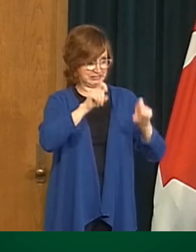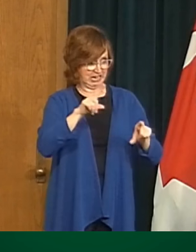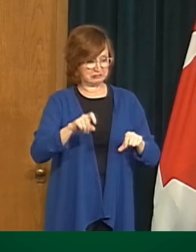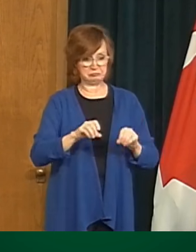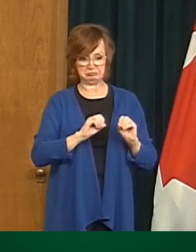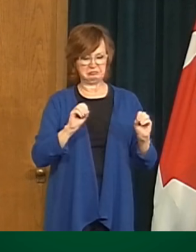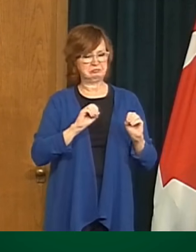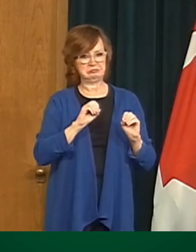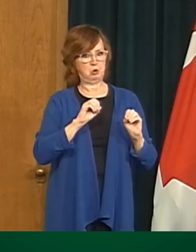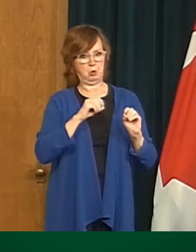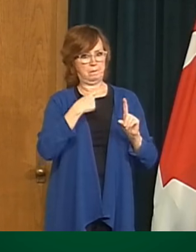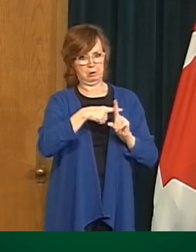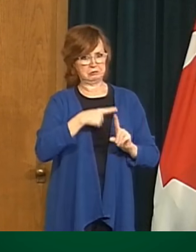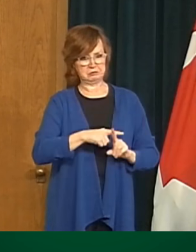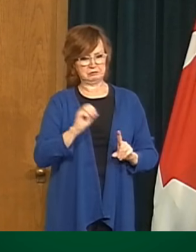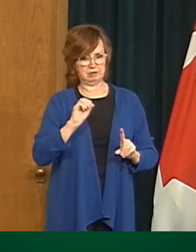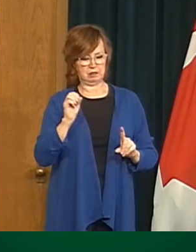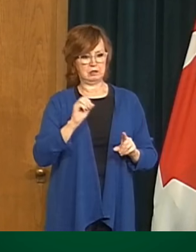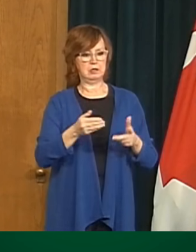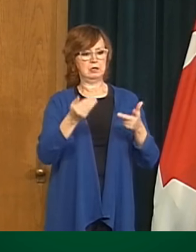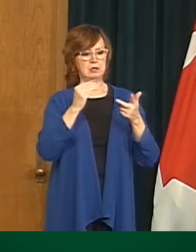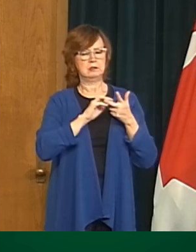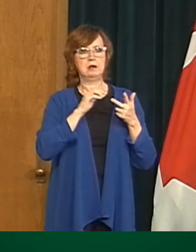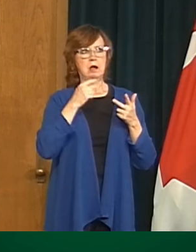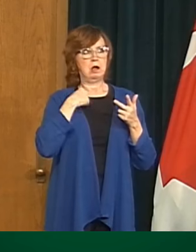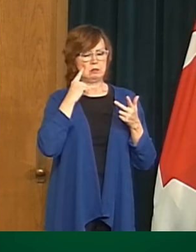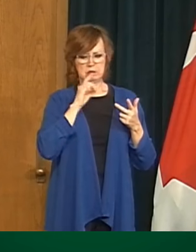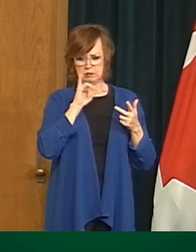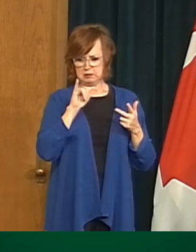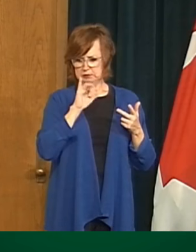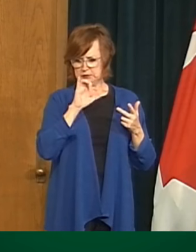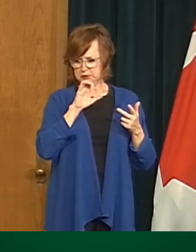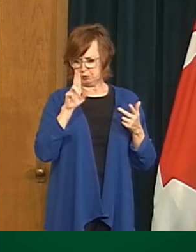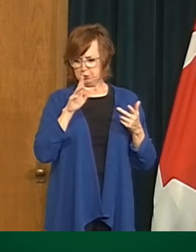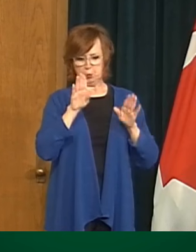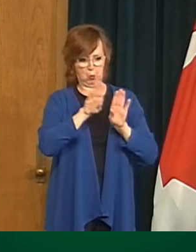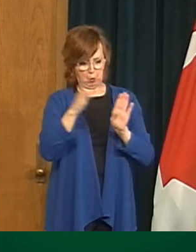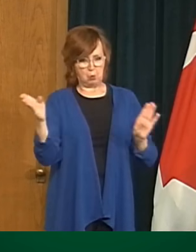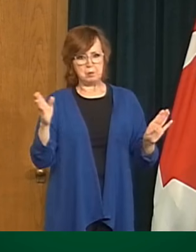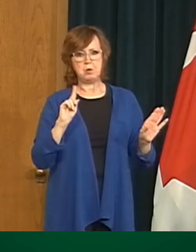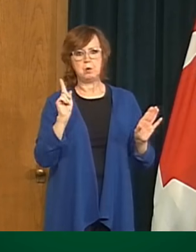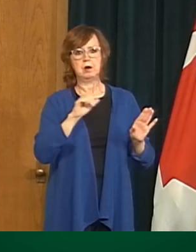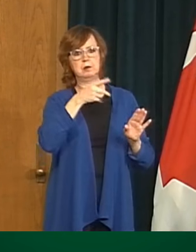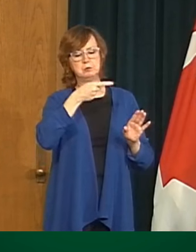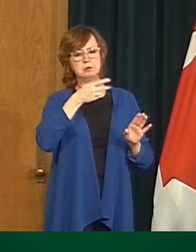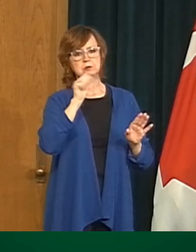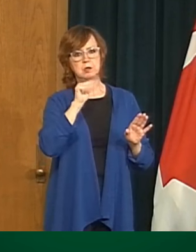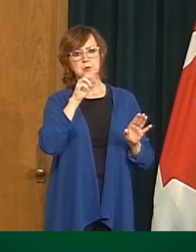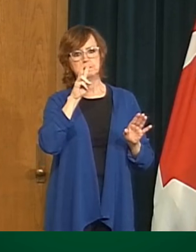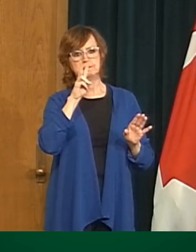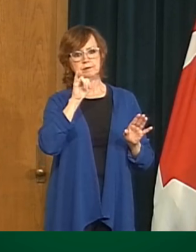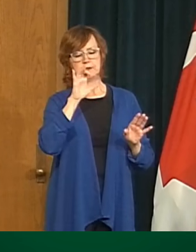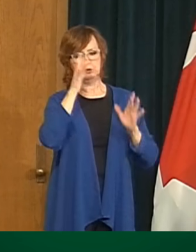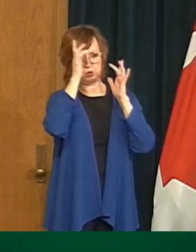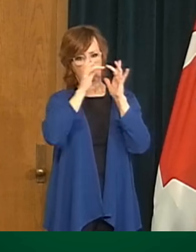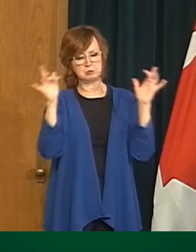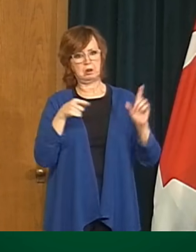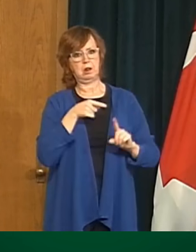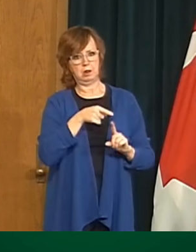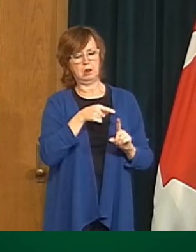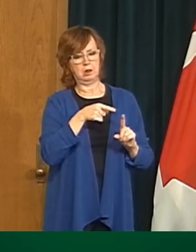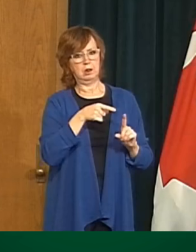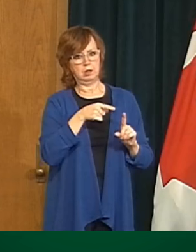the ICU is now open again in PA Vic. So with aggressive contact tracing, with the isolation efforts that are going